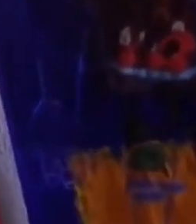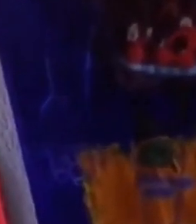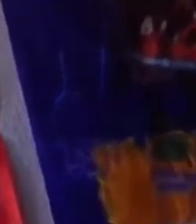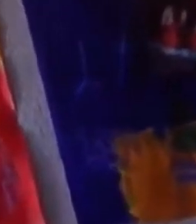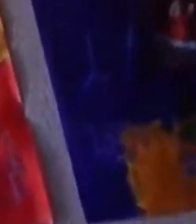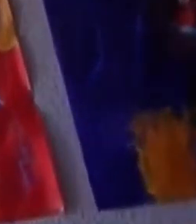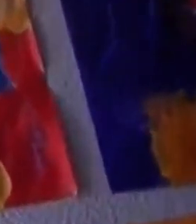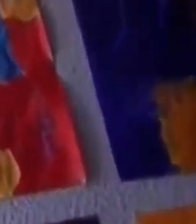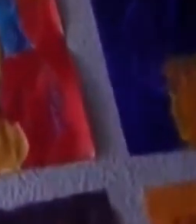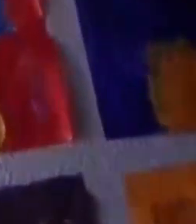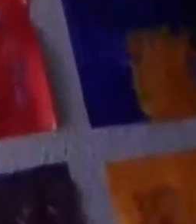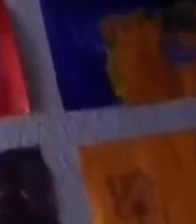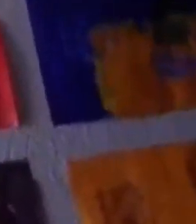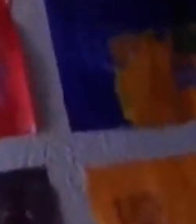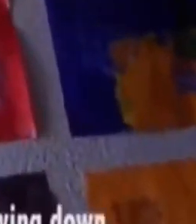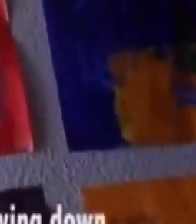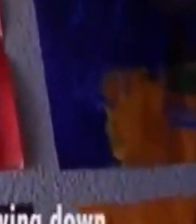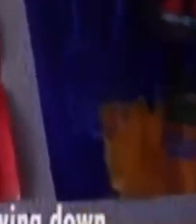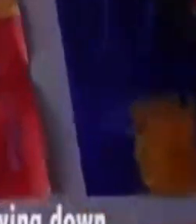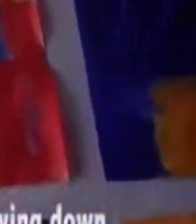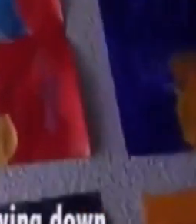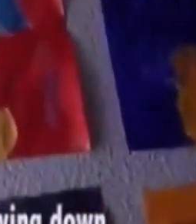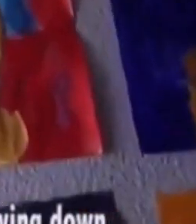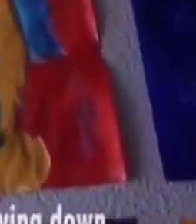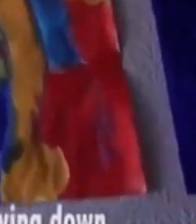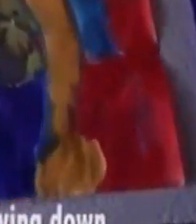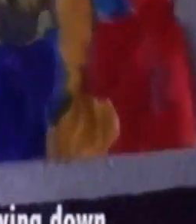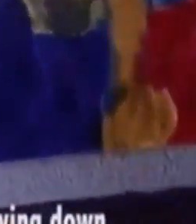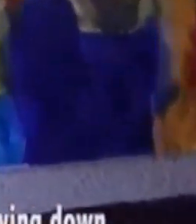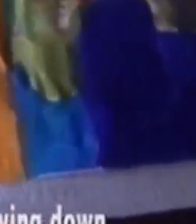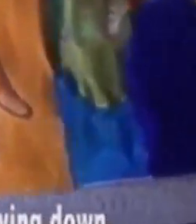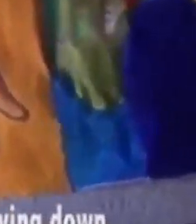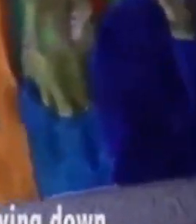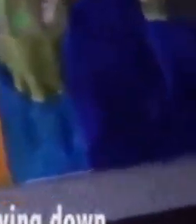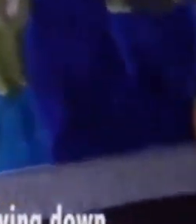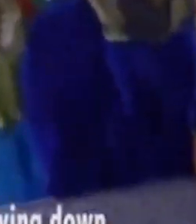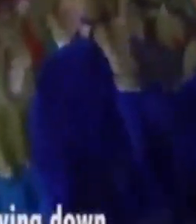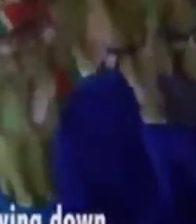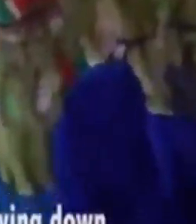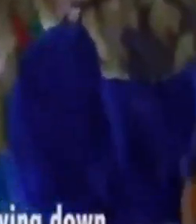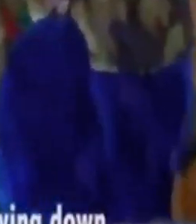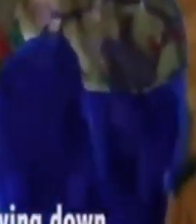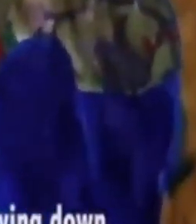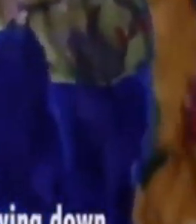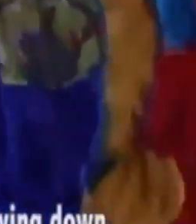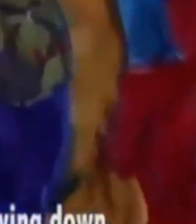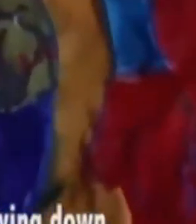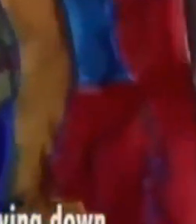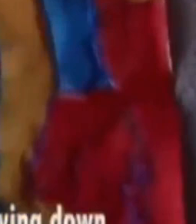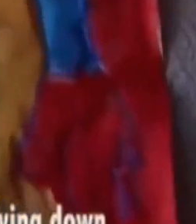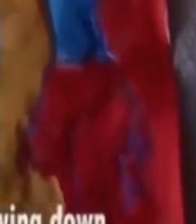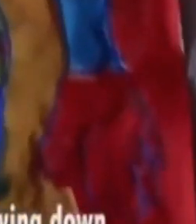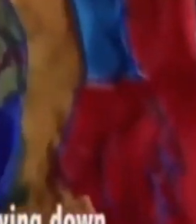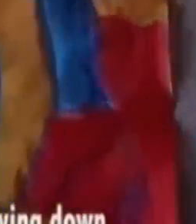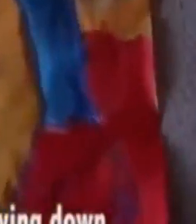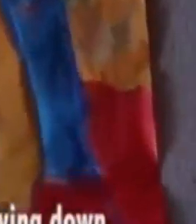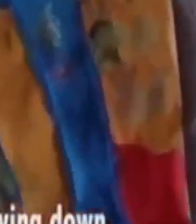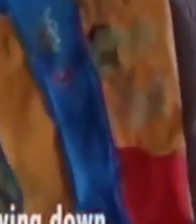Ngo-1990 kwafika into eyayibuhlungu kakhulu kwaliwa apha eRhawutini.